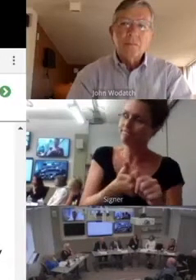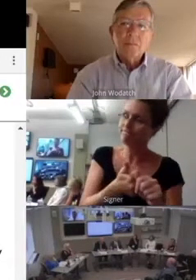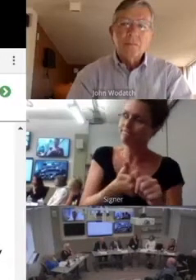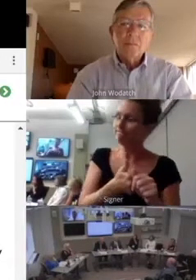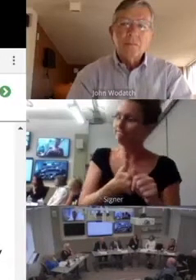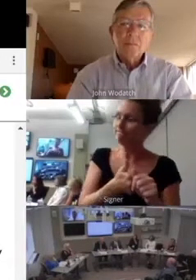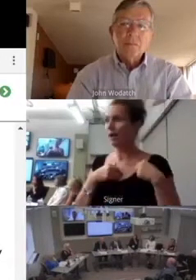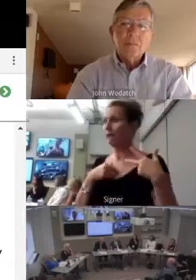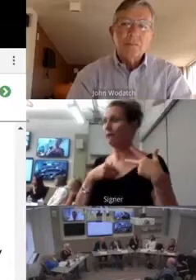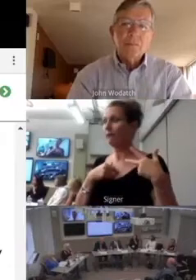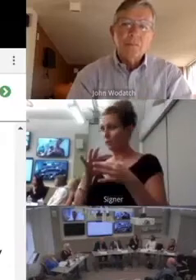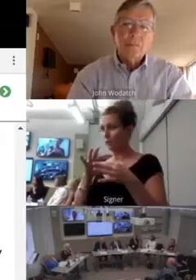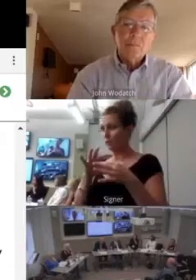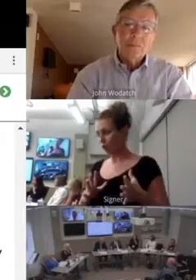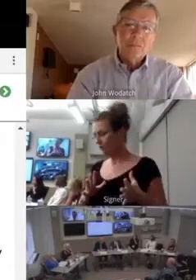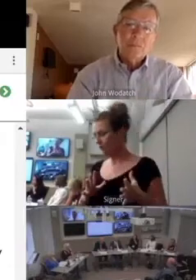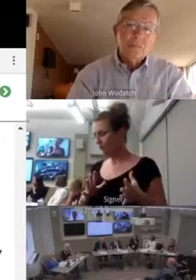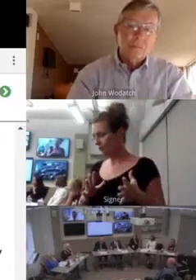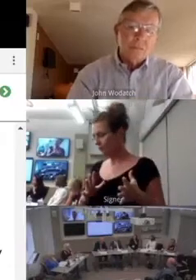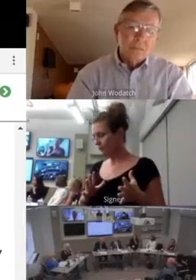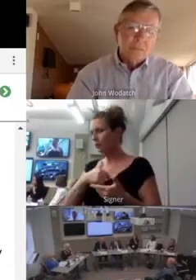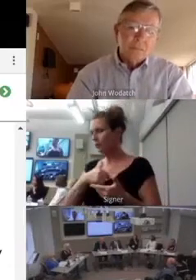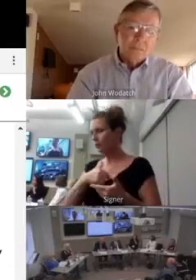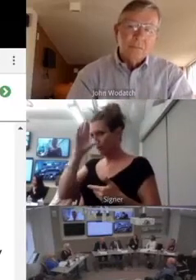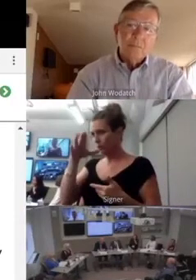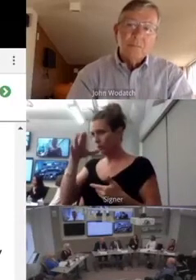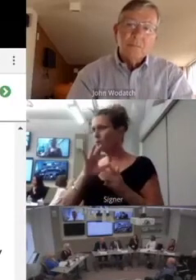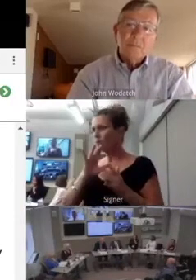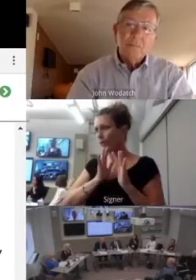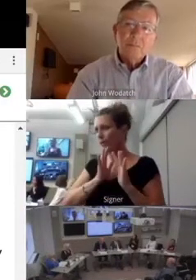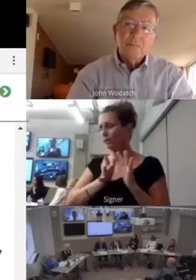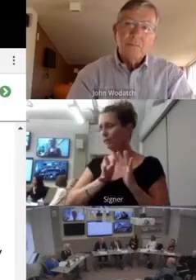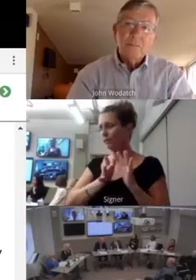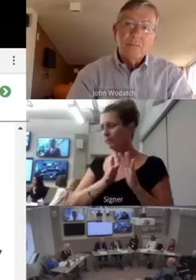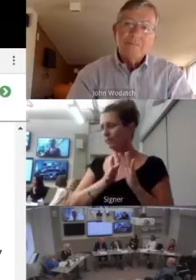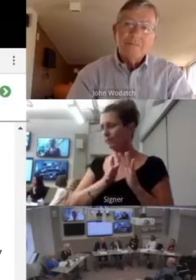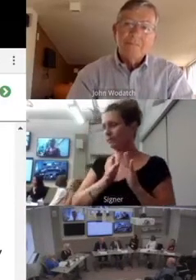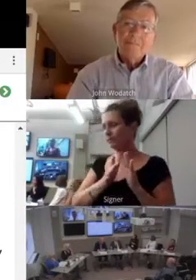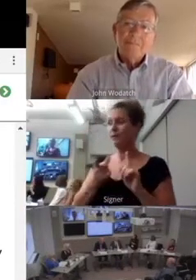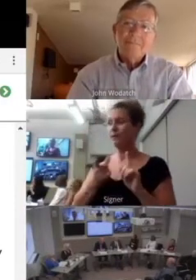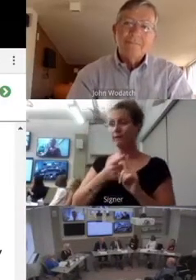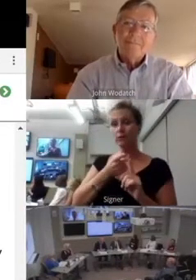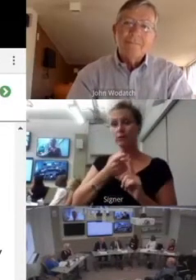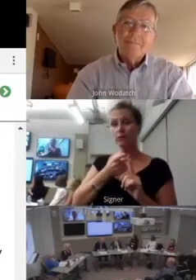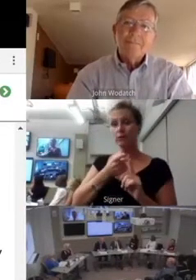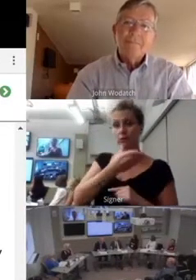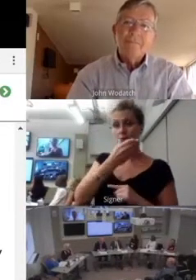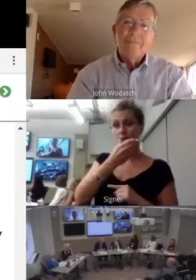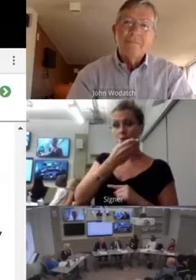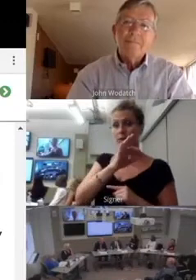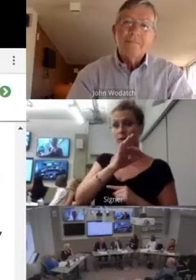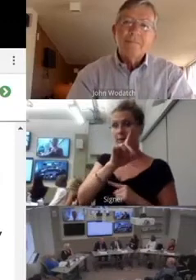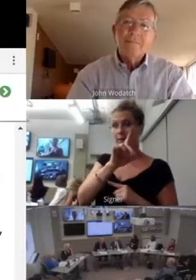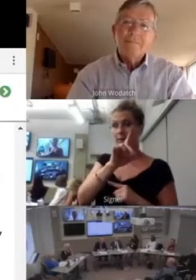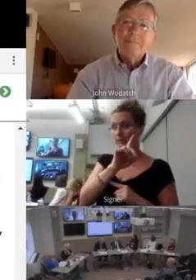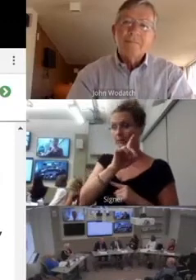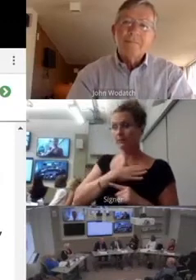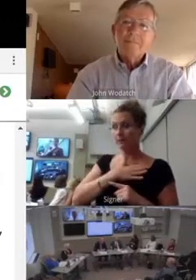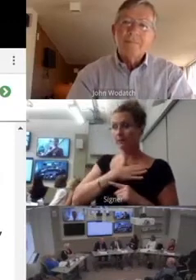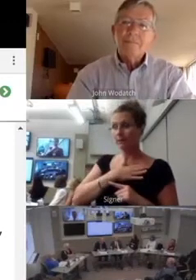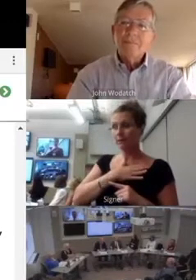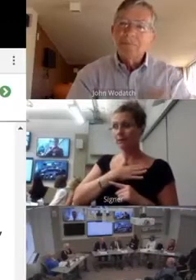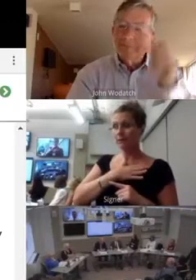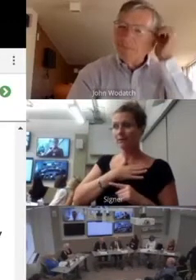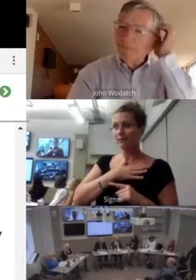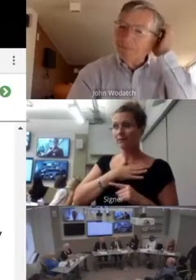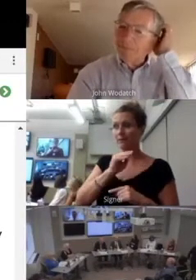us online. And I'd like to turn to the first of them. David, please unmute your mic. These are all fantastic